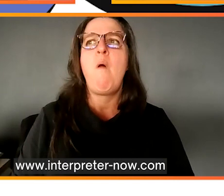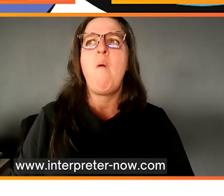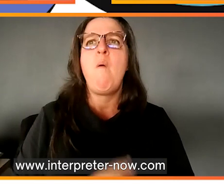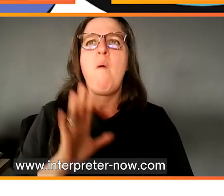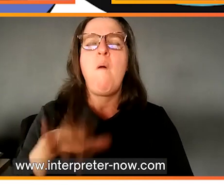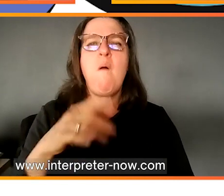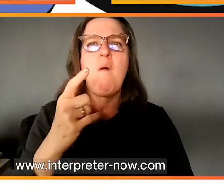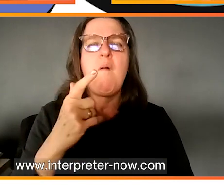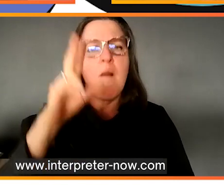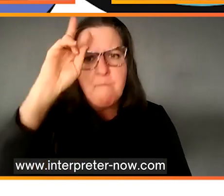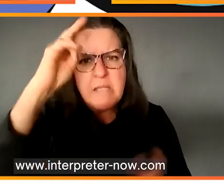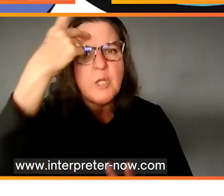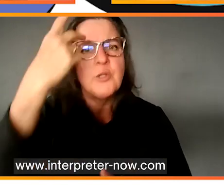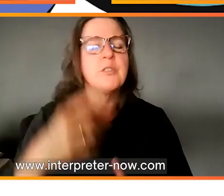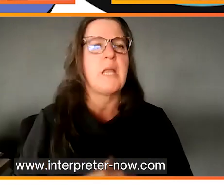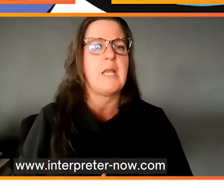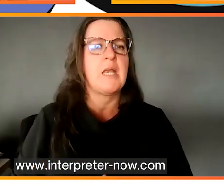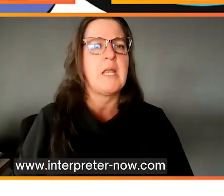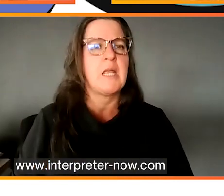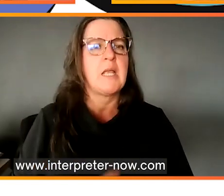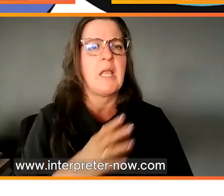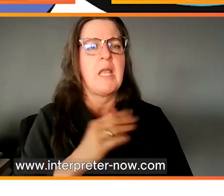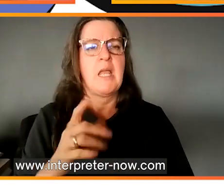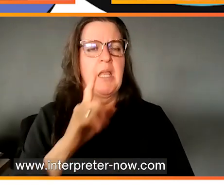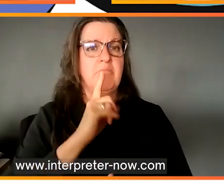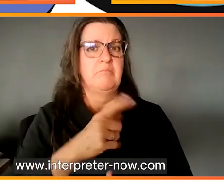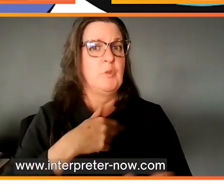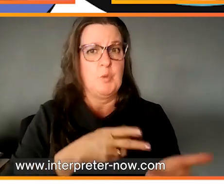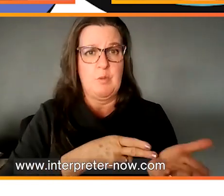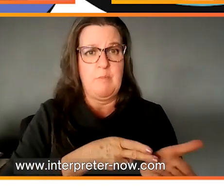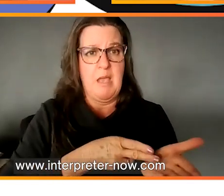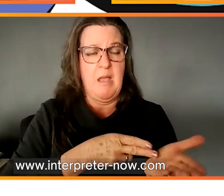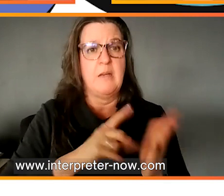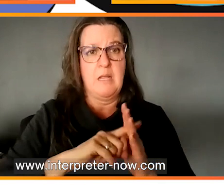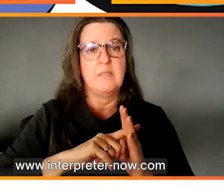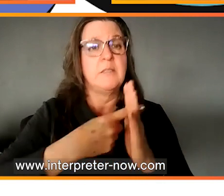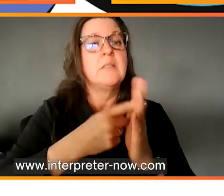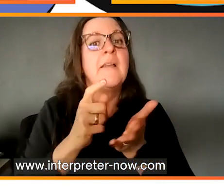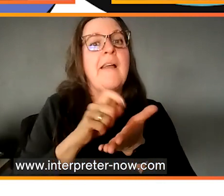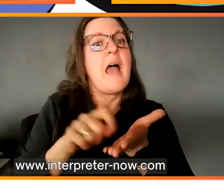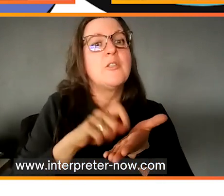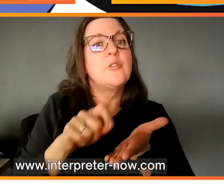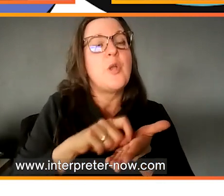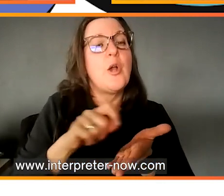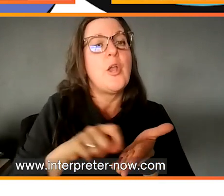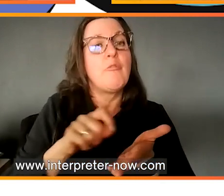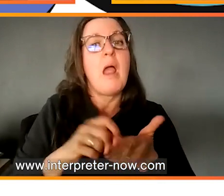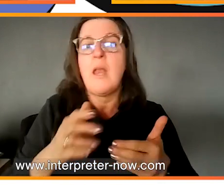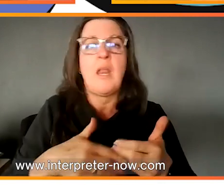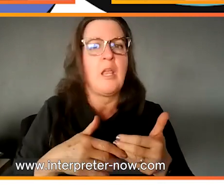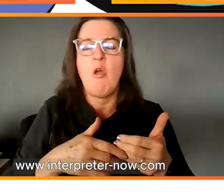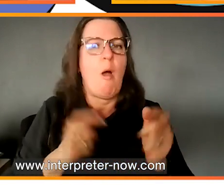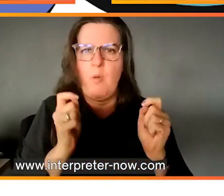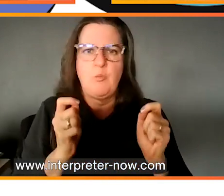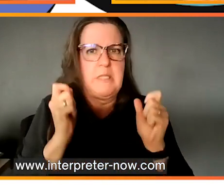of mine, while I was sort of making my decision to leave, sent me a TEDx talk.